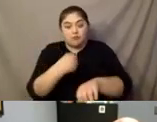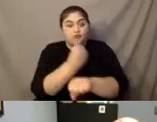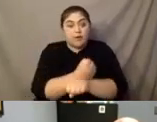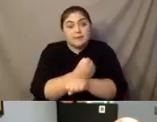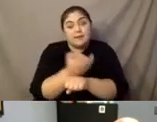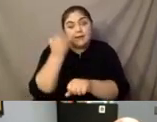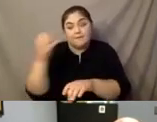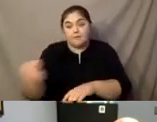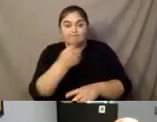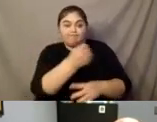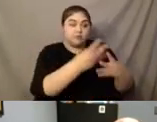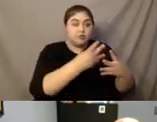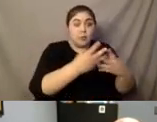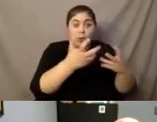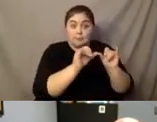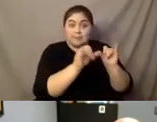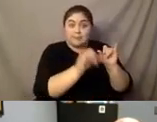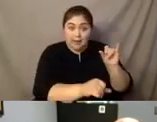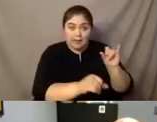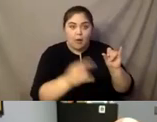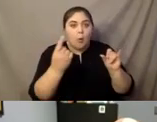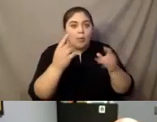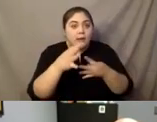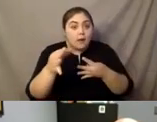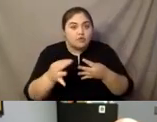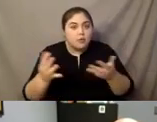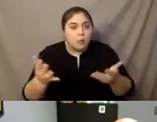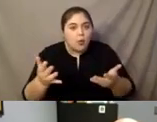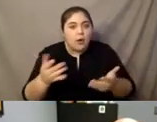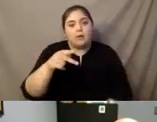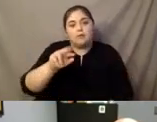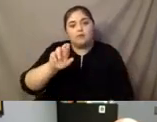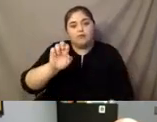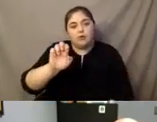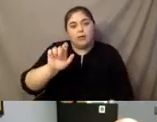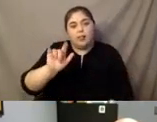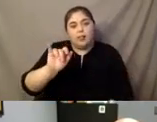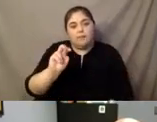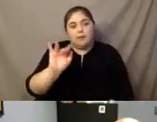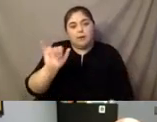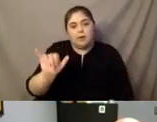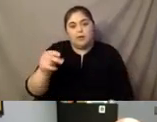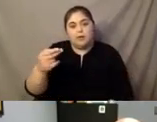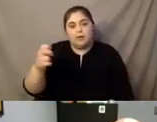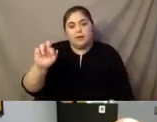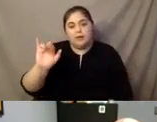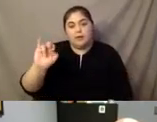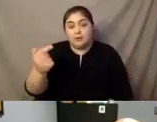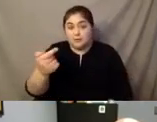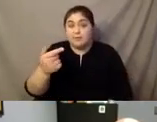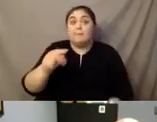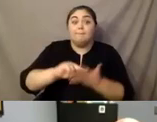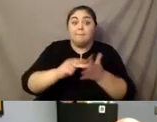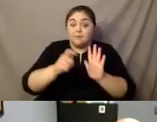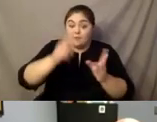held in jail and we want them to stay, our only option is that preliminary hearing. So that's something that needs to be taken into consideration